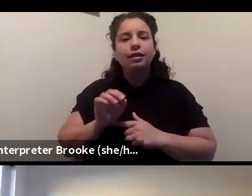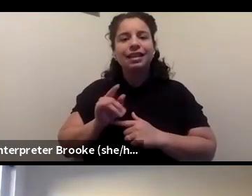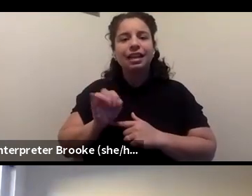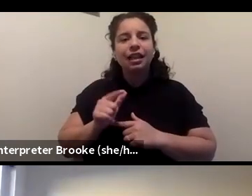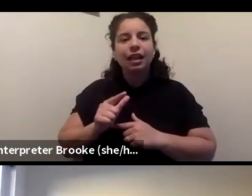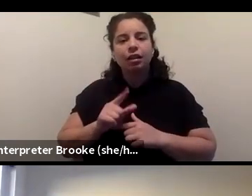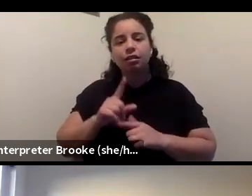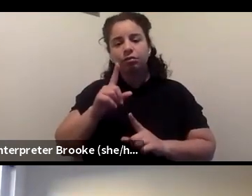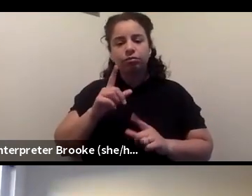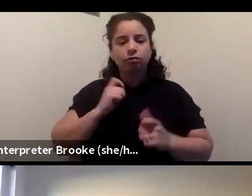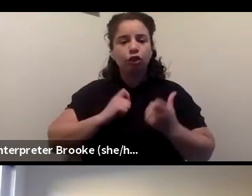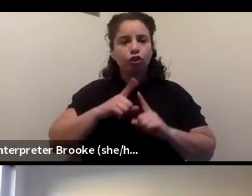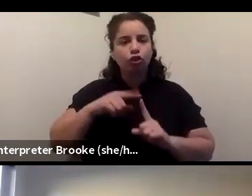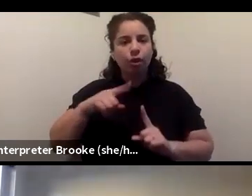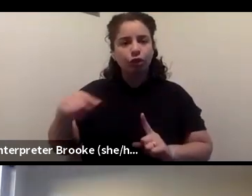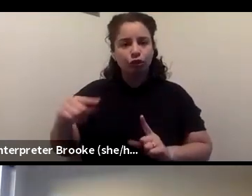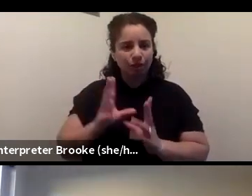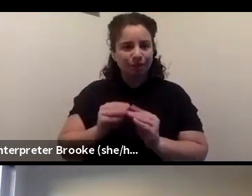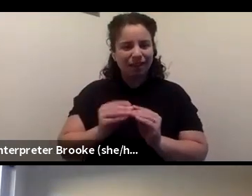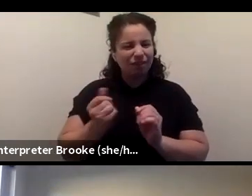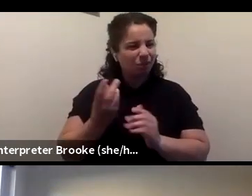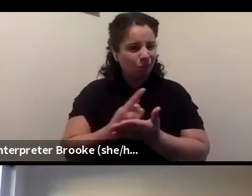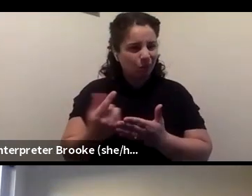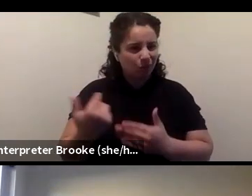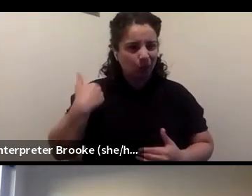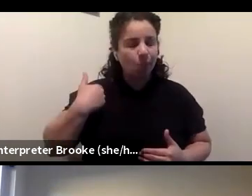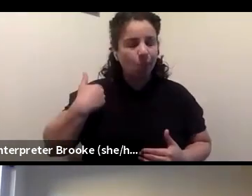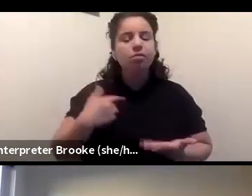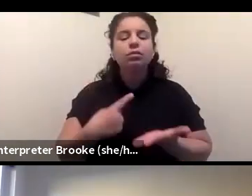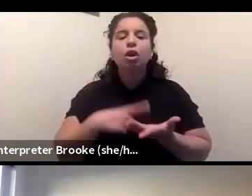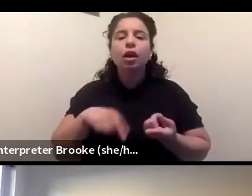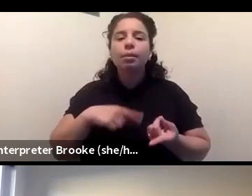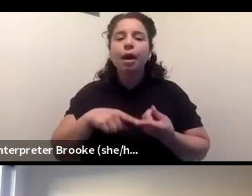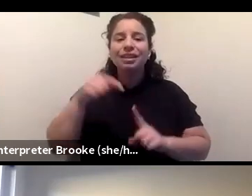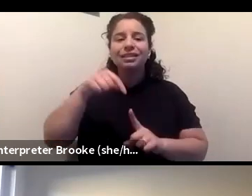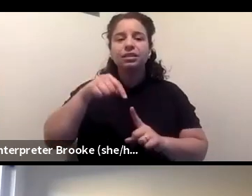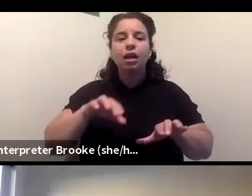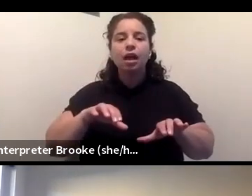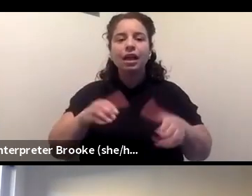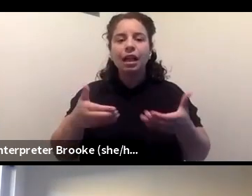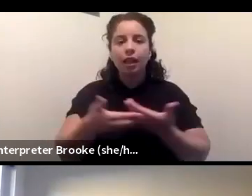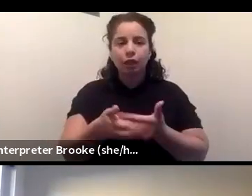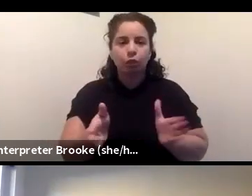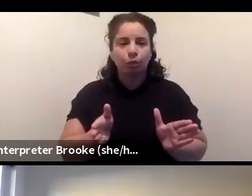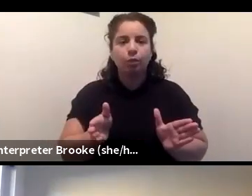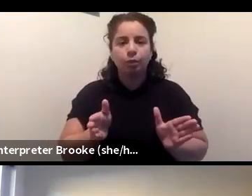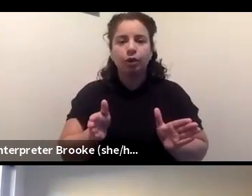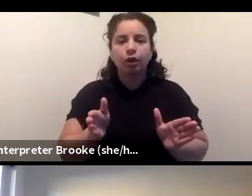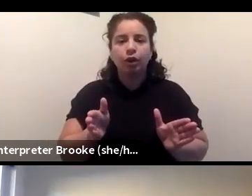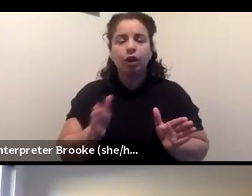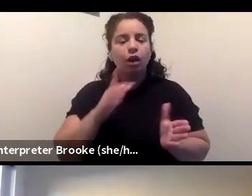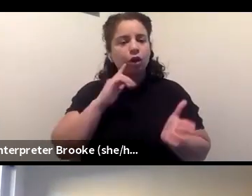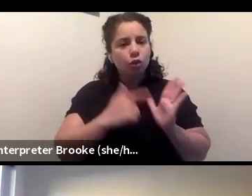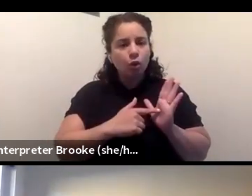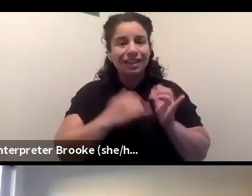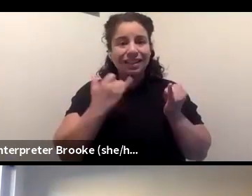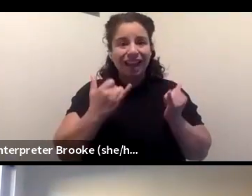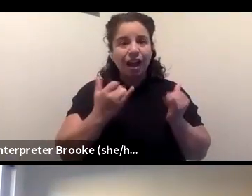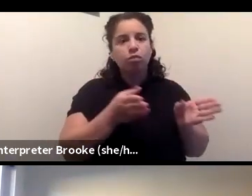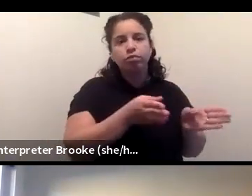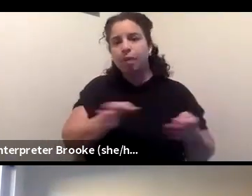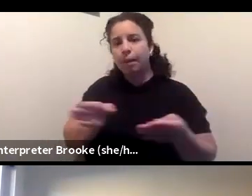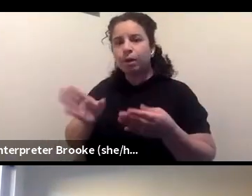ago, and we were talking about the classroom and how a lot of like kind of learning is going online right now, and